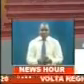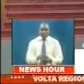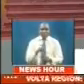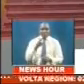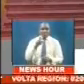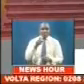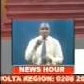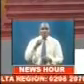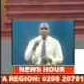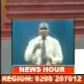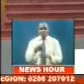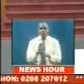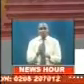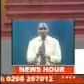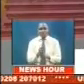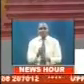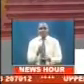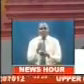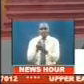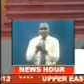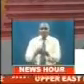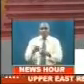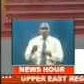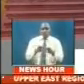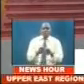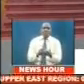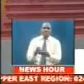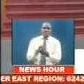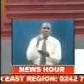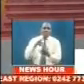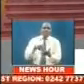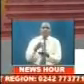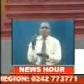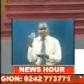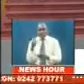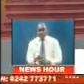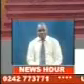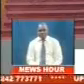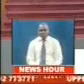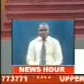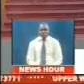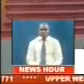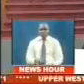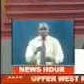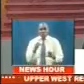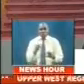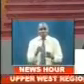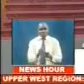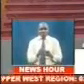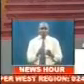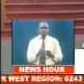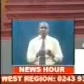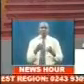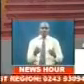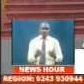program. They will ride upon that and then pay you or release their disbursement as they've pledged. So basically, it's good news for us. Really.